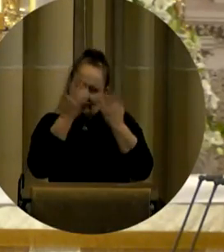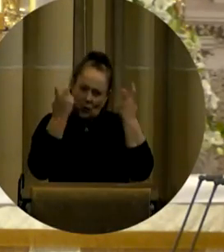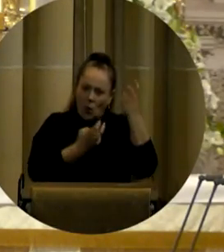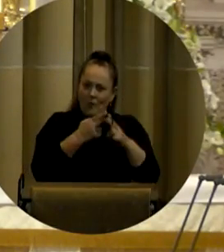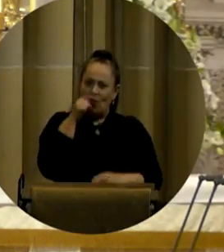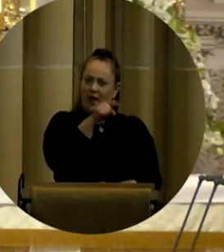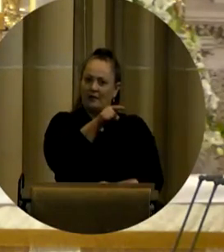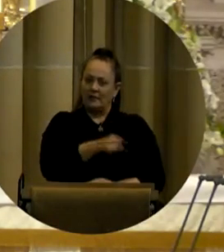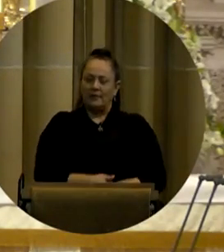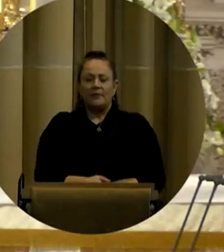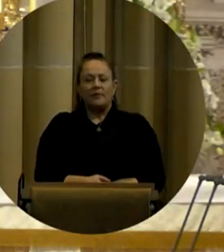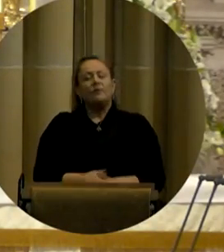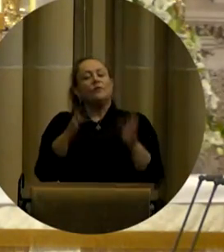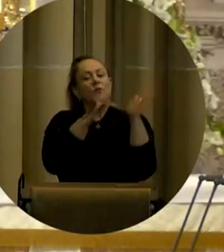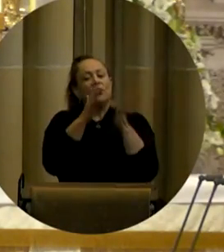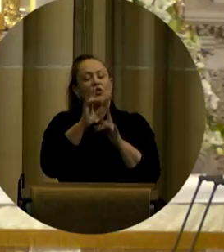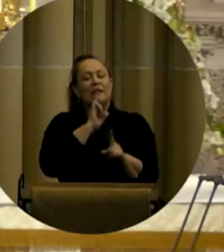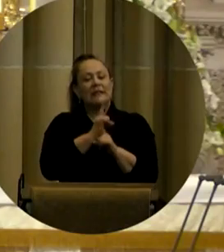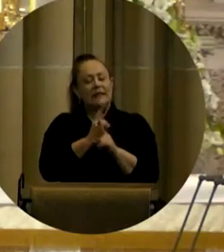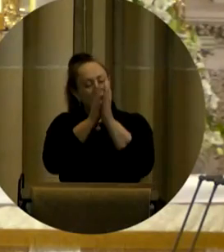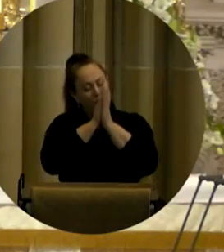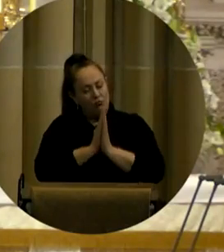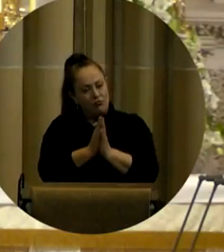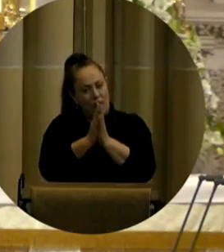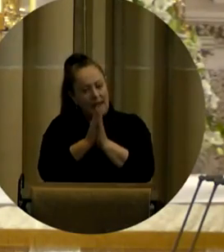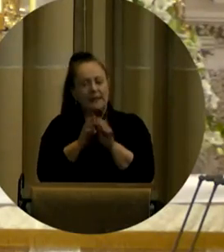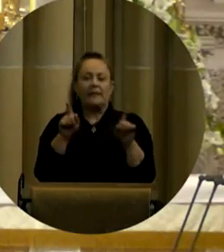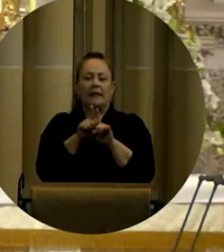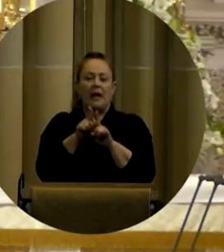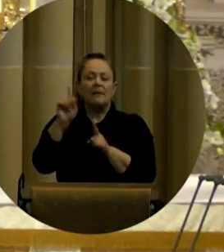And so Jesus said, "Pray like this.